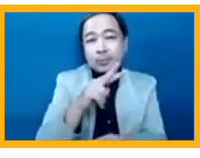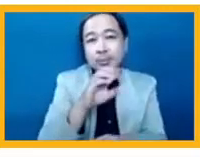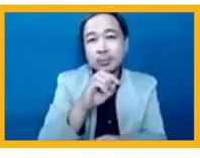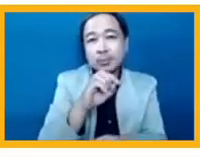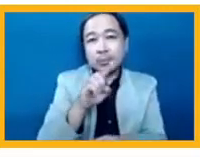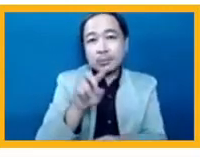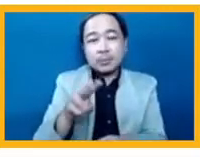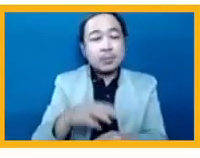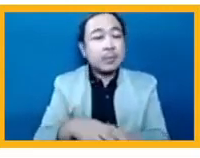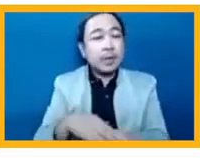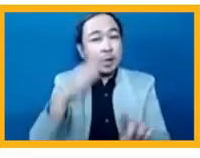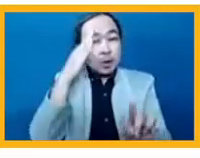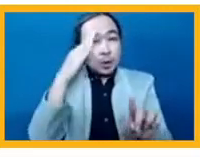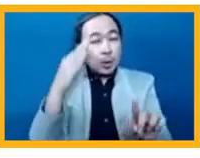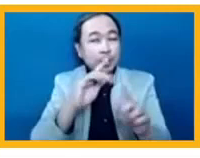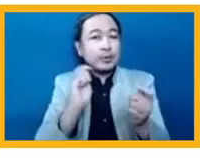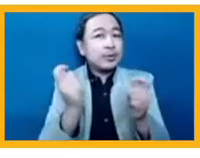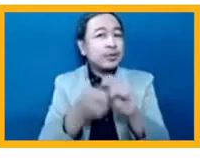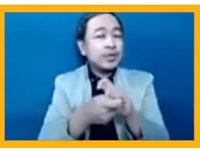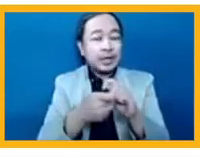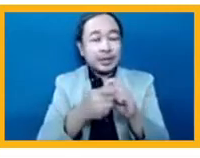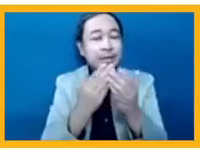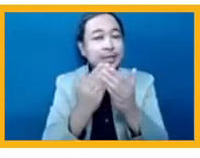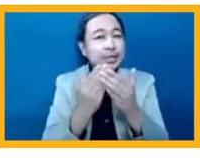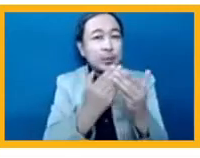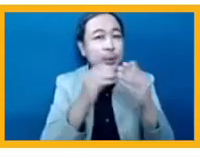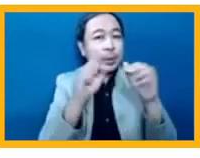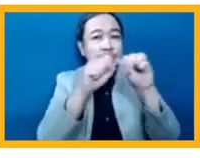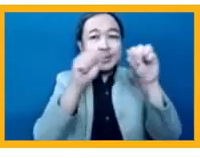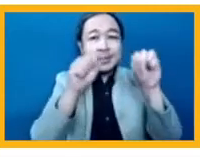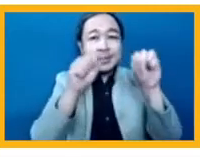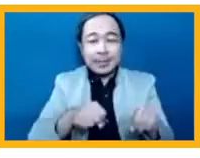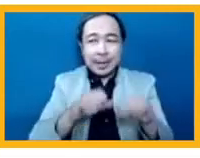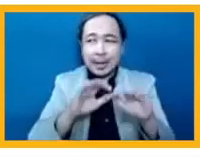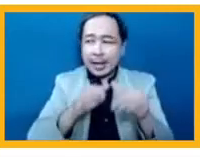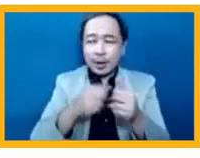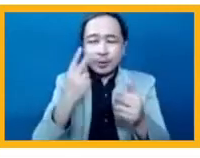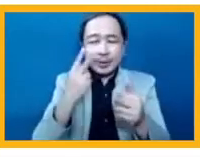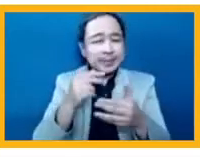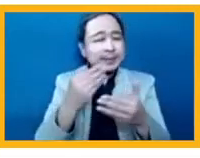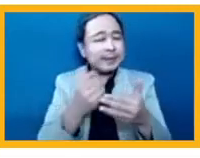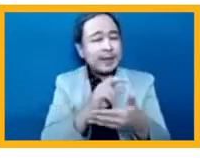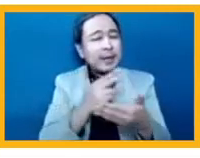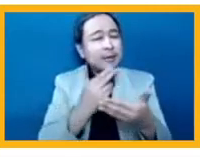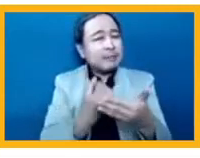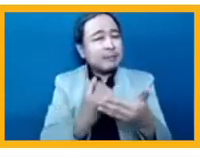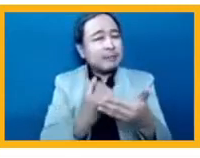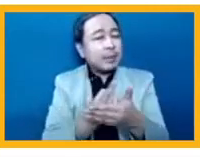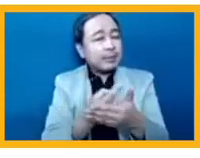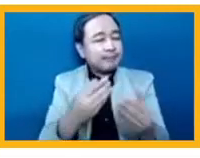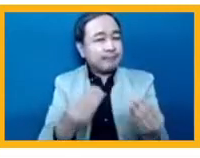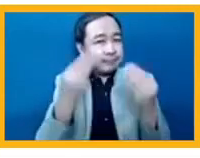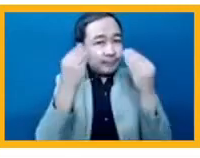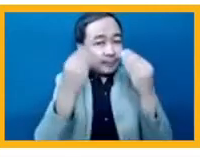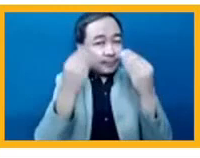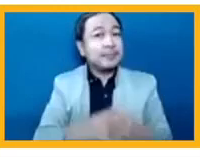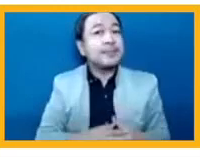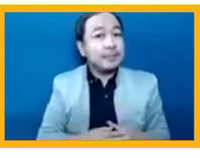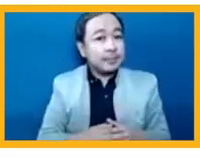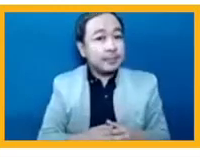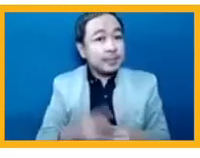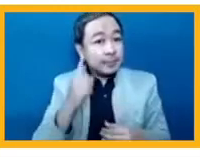education system and improve the learning outcomes of children from low-income communities. Our work is focused on two impact